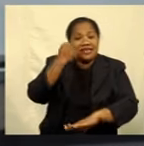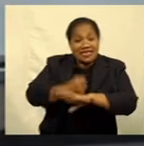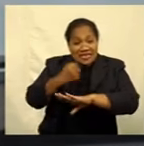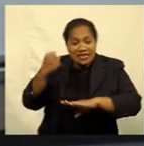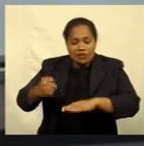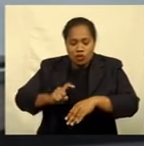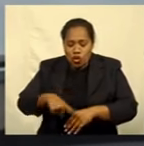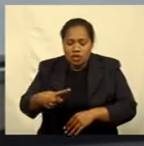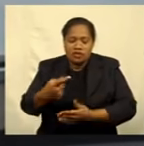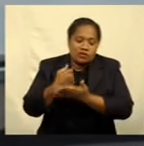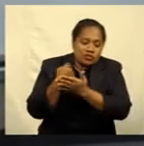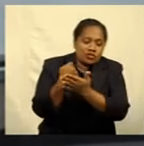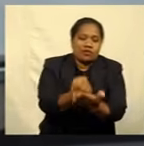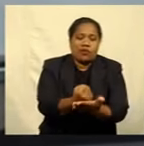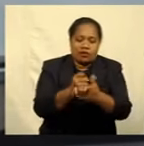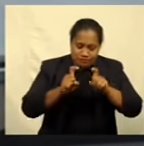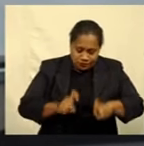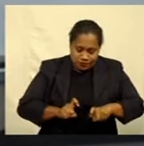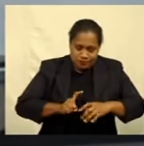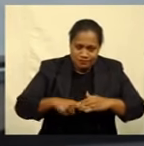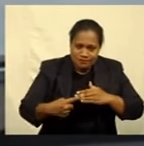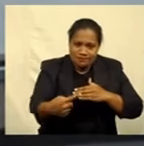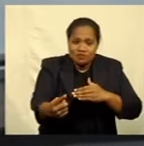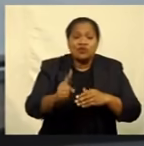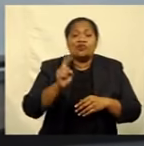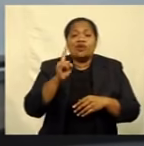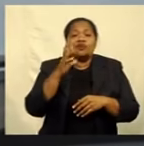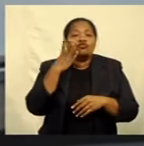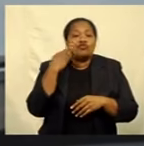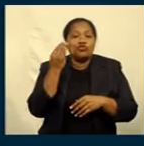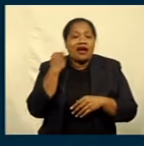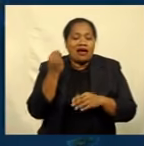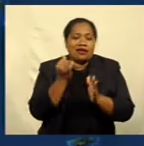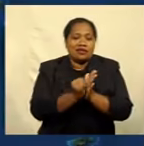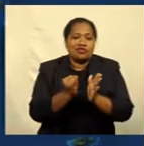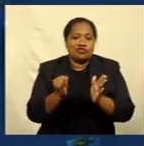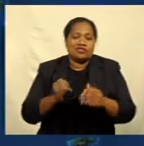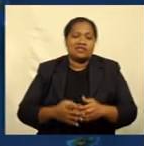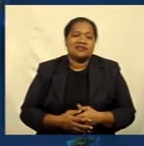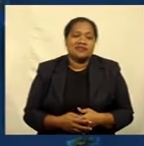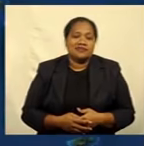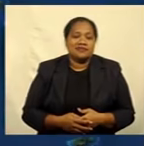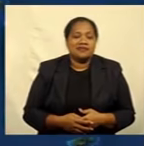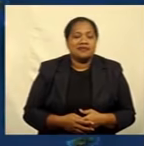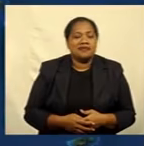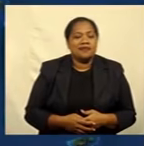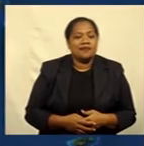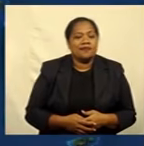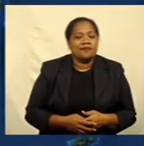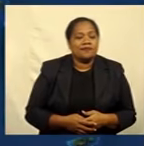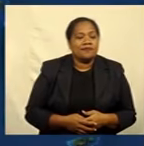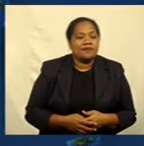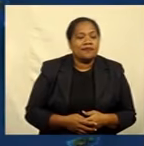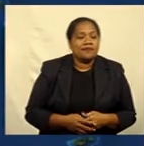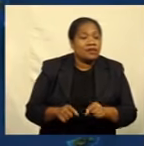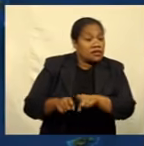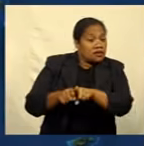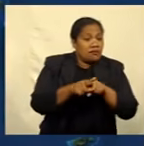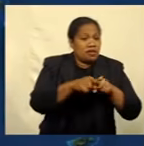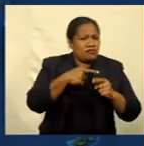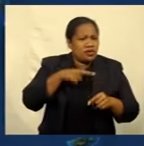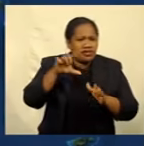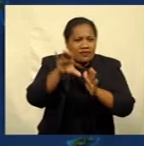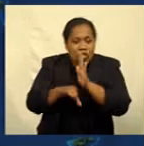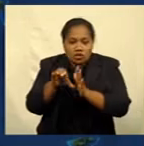continues to support the sustainability of the sugar industry. So this basically means that the growers' cost of